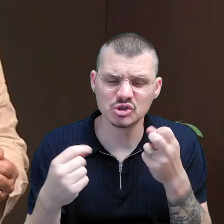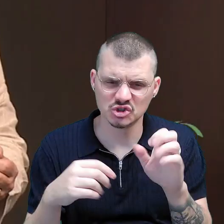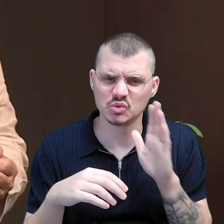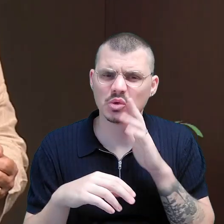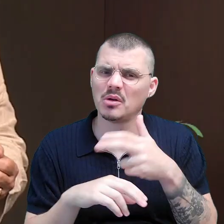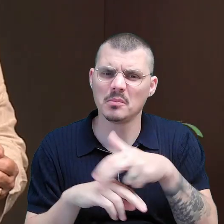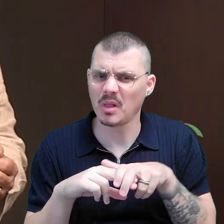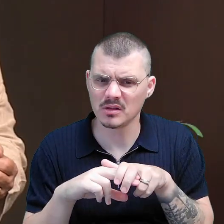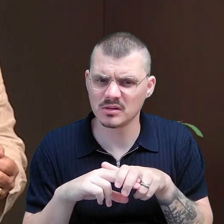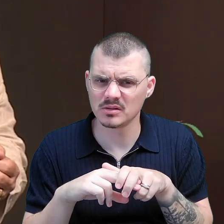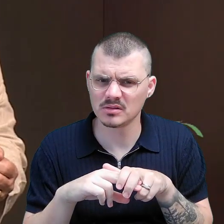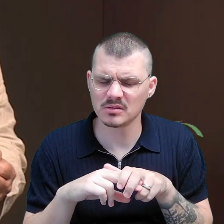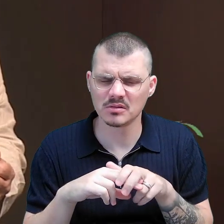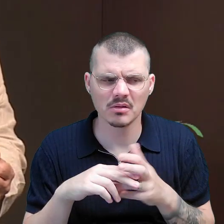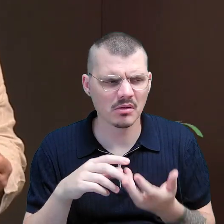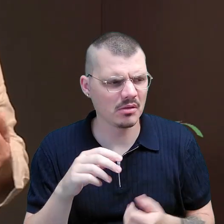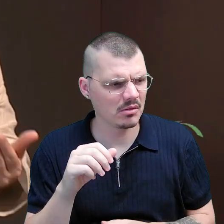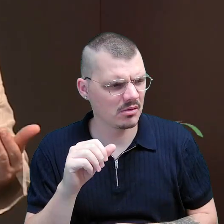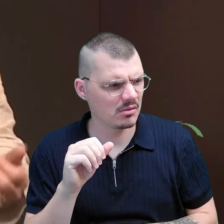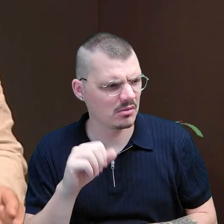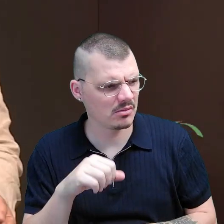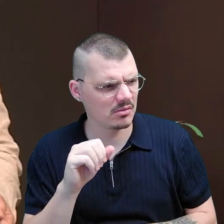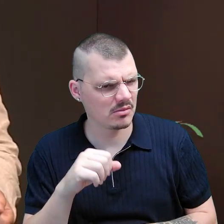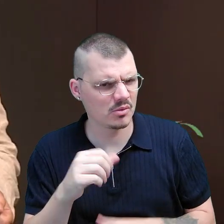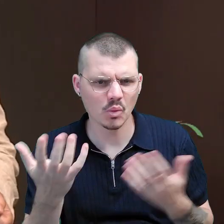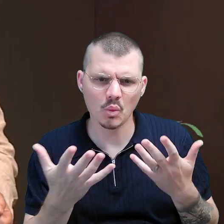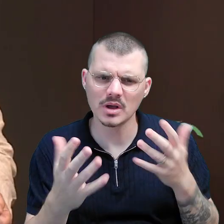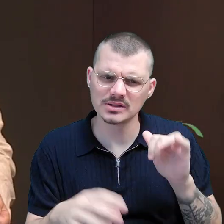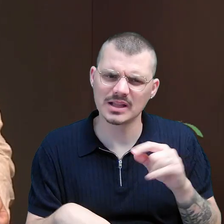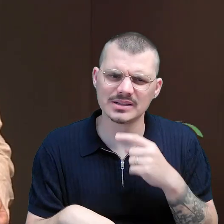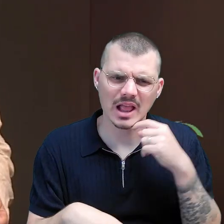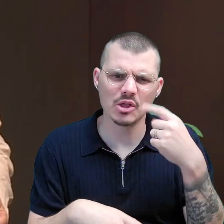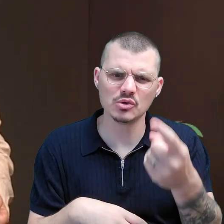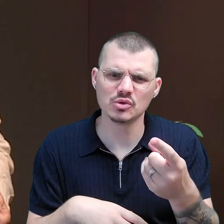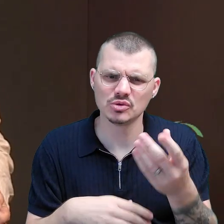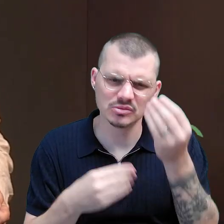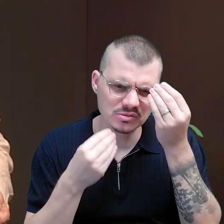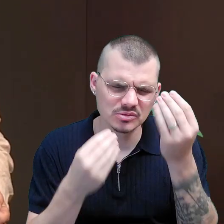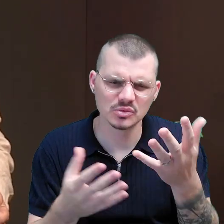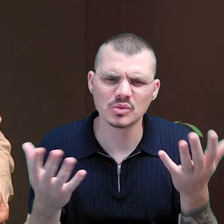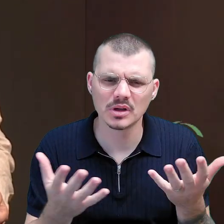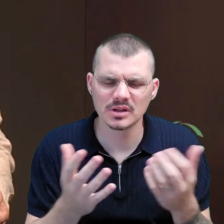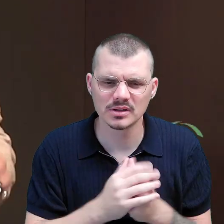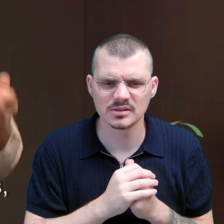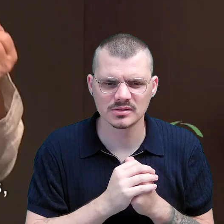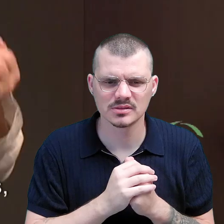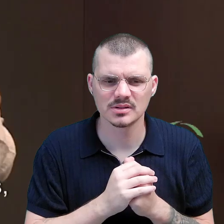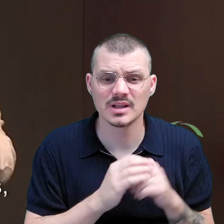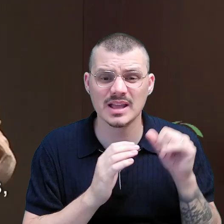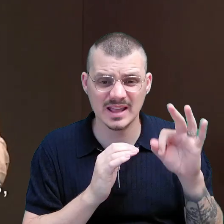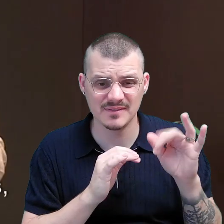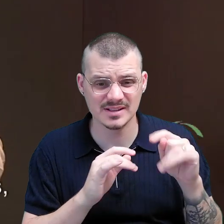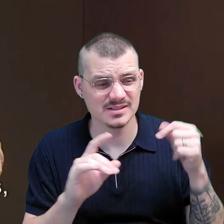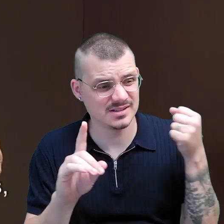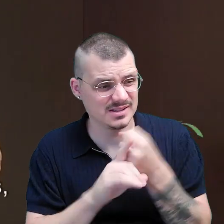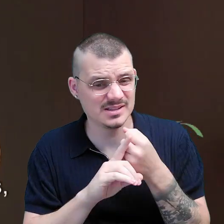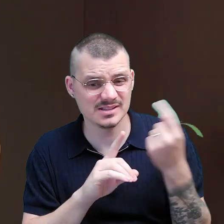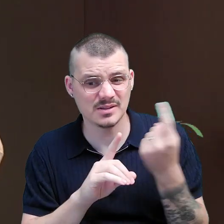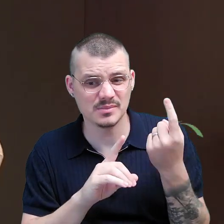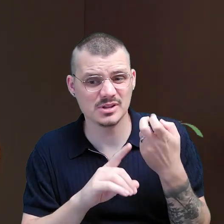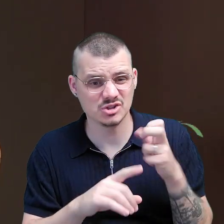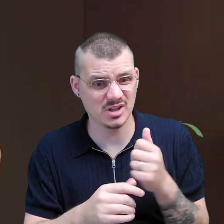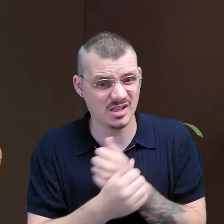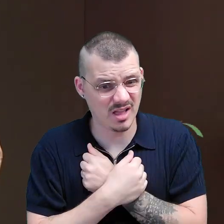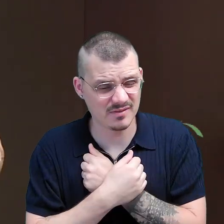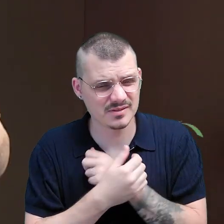down like this? Well, what does that tell you? if it's messing up something she loves,